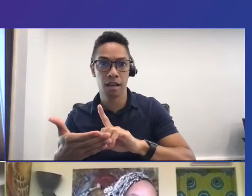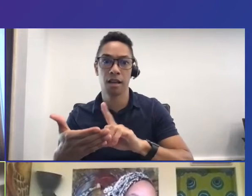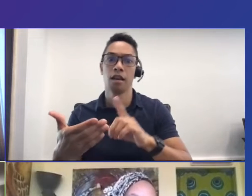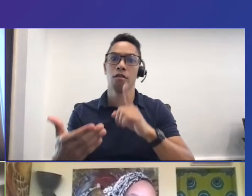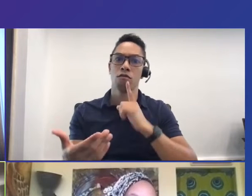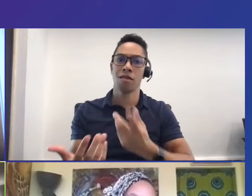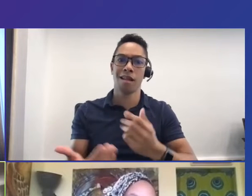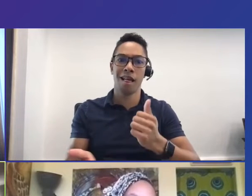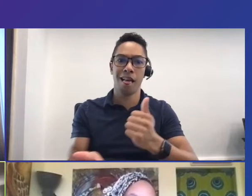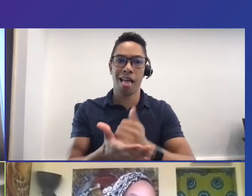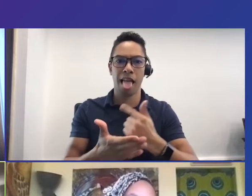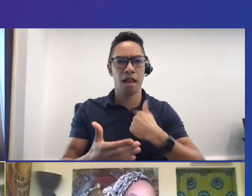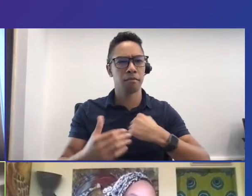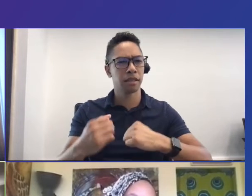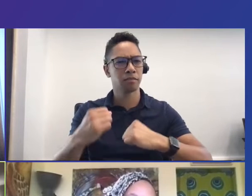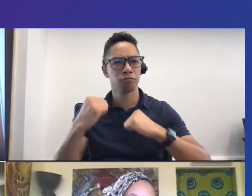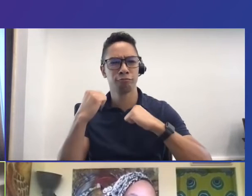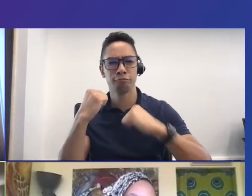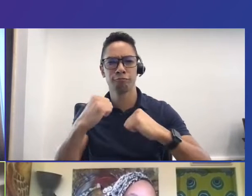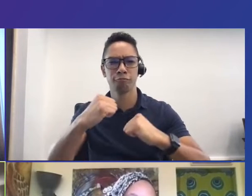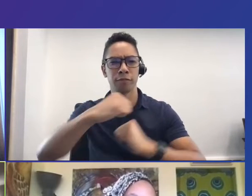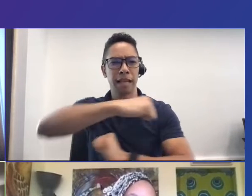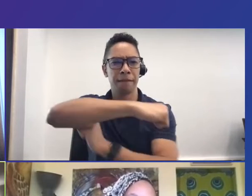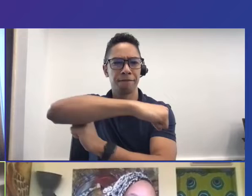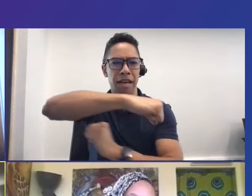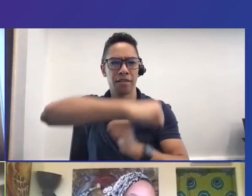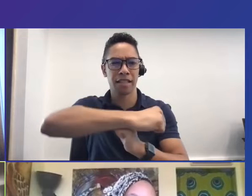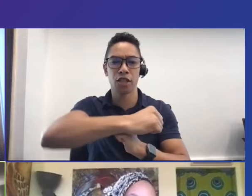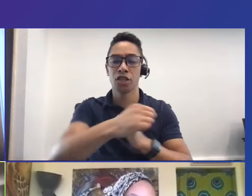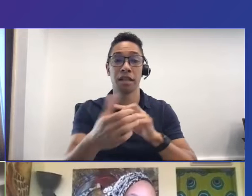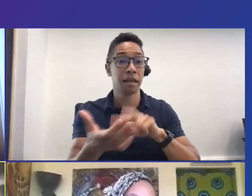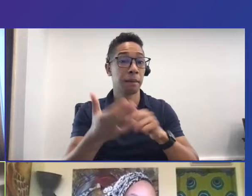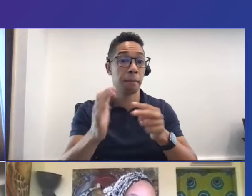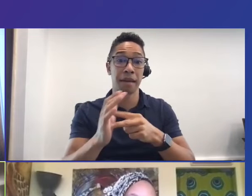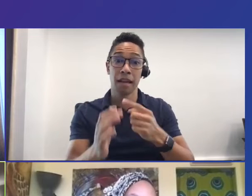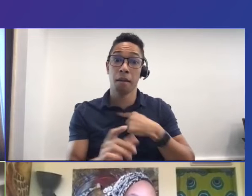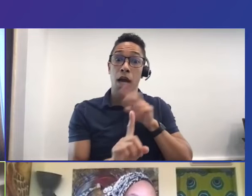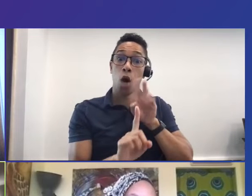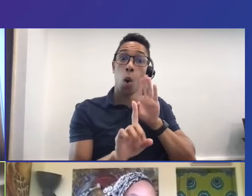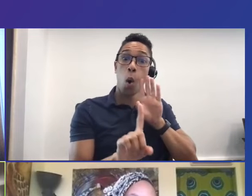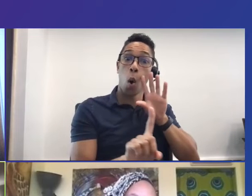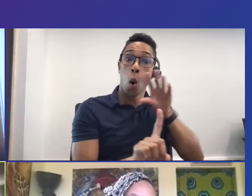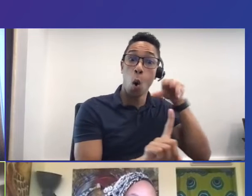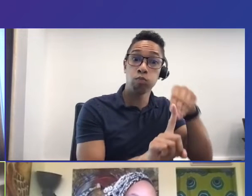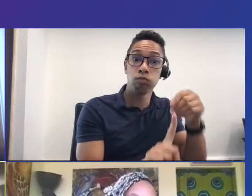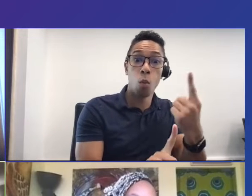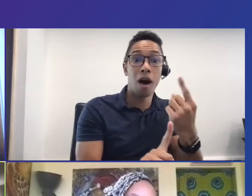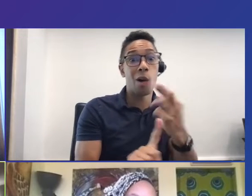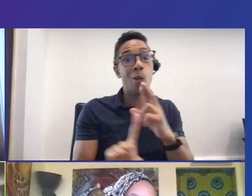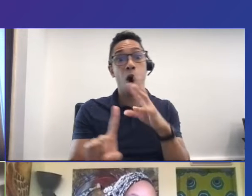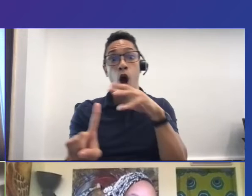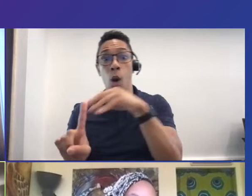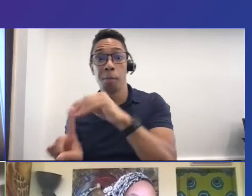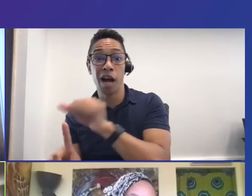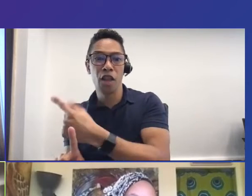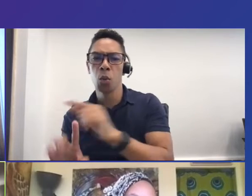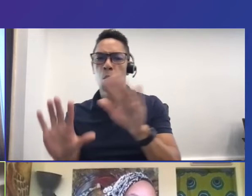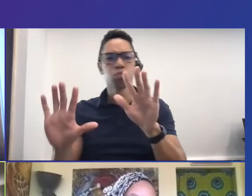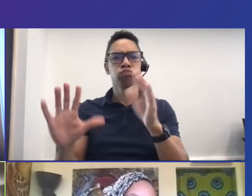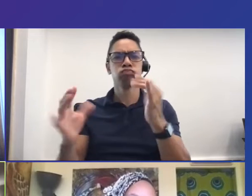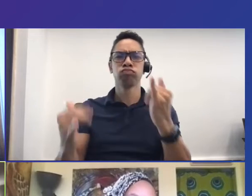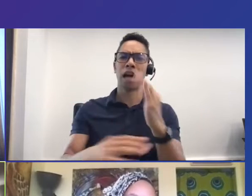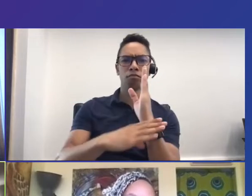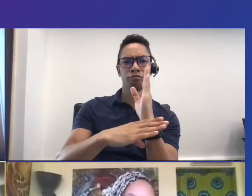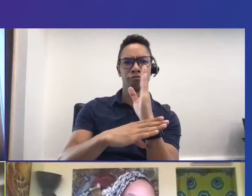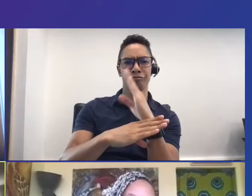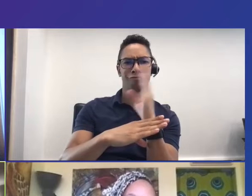of solidify myself by taking myself away from one thing to the other. That way I find myself arriving